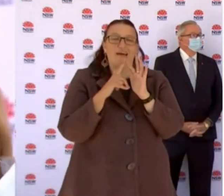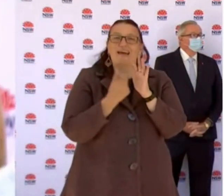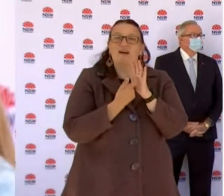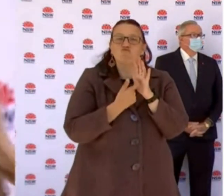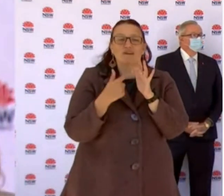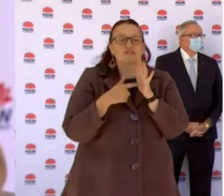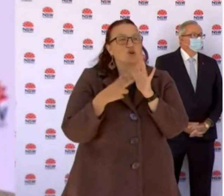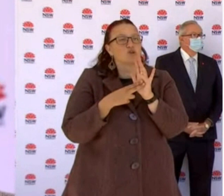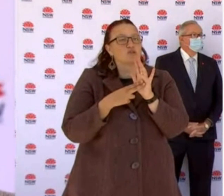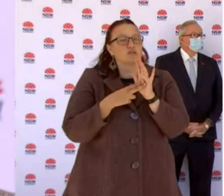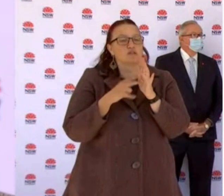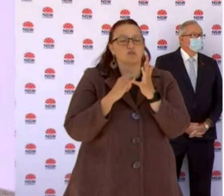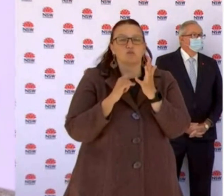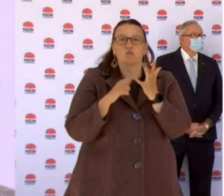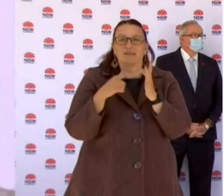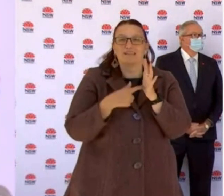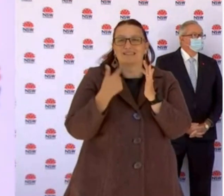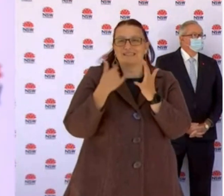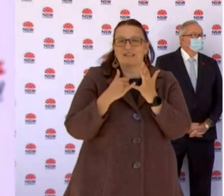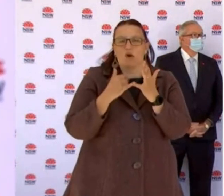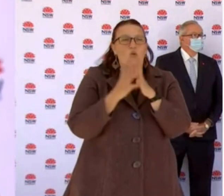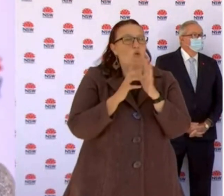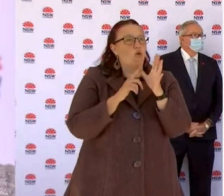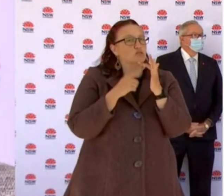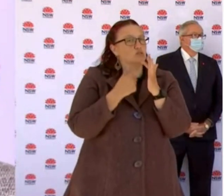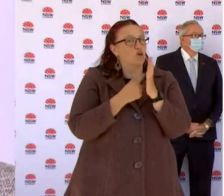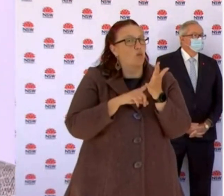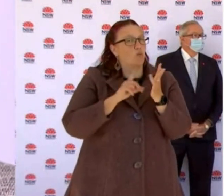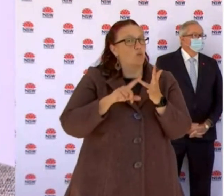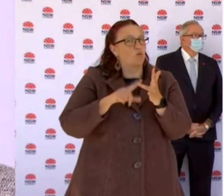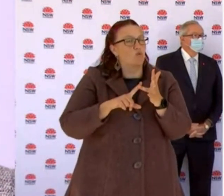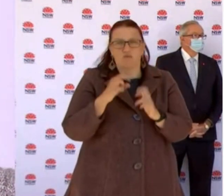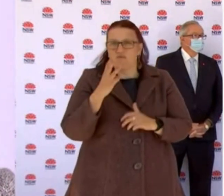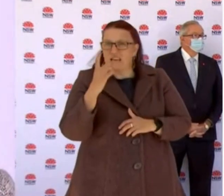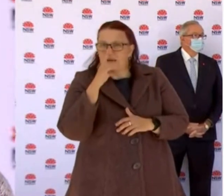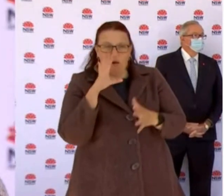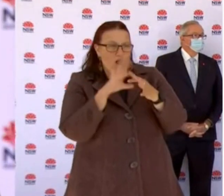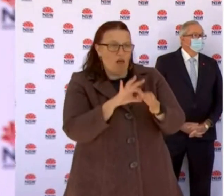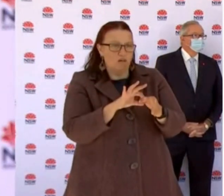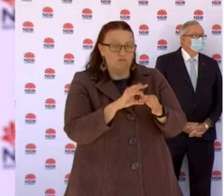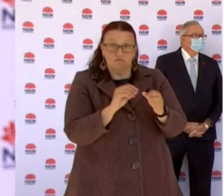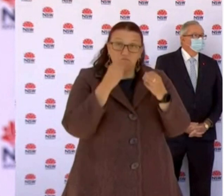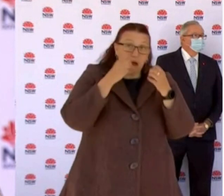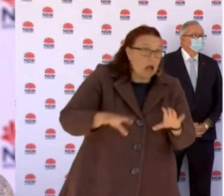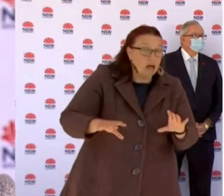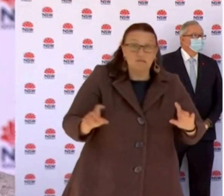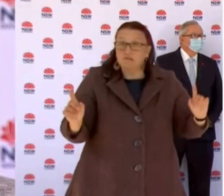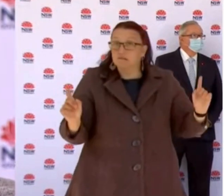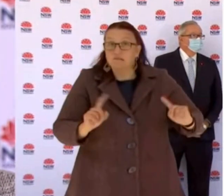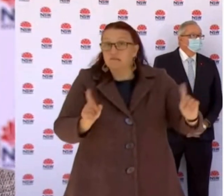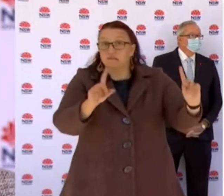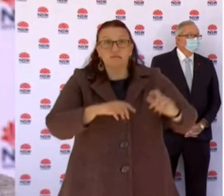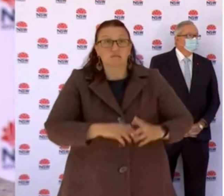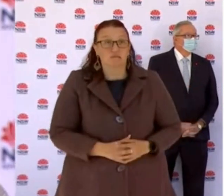On Saturday, 3 cases you've said have been linked to this Meriton Suites event. Was it a party? How many people were there? Have you spoken to everyone that was